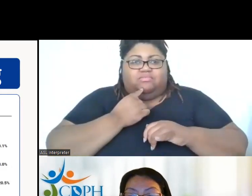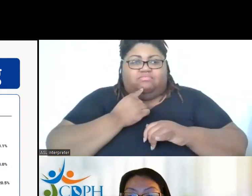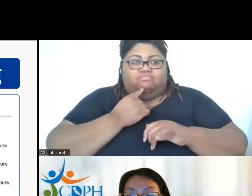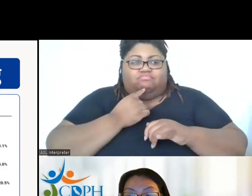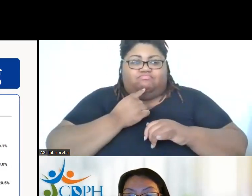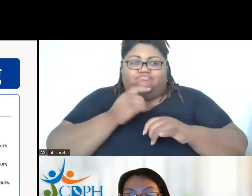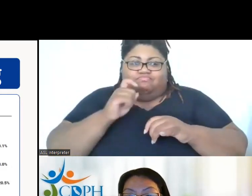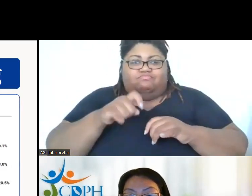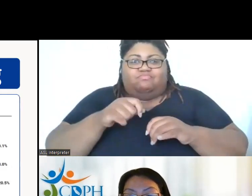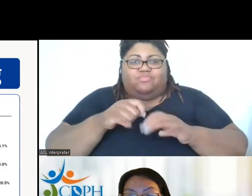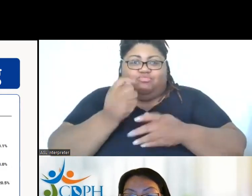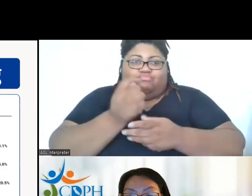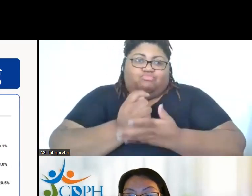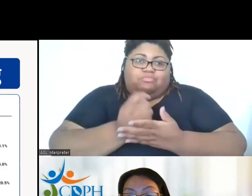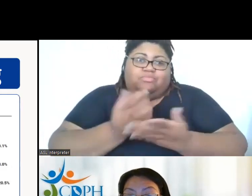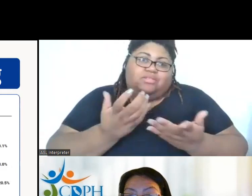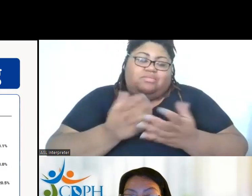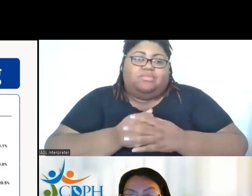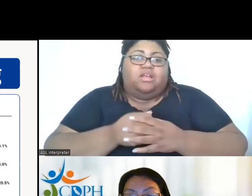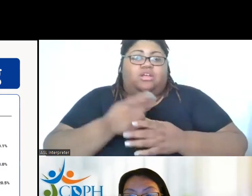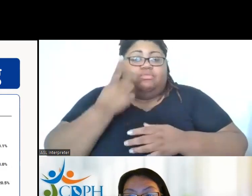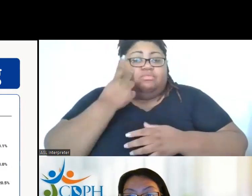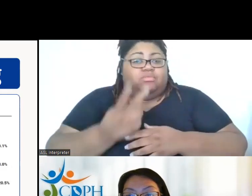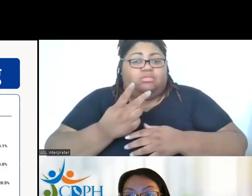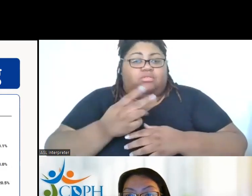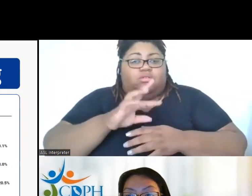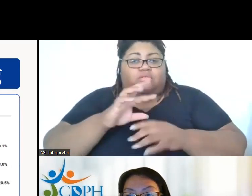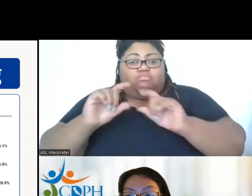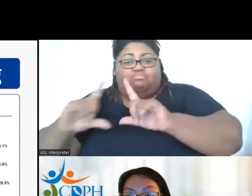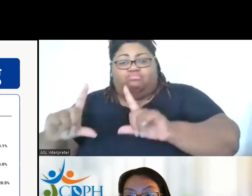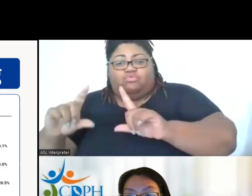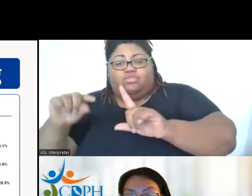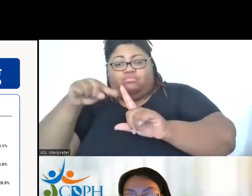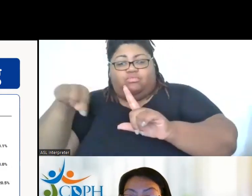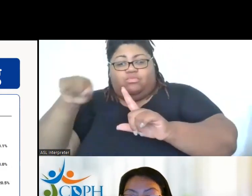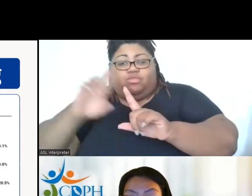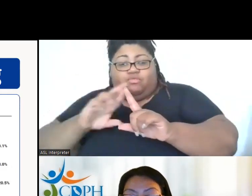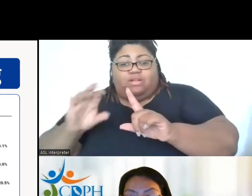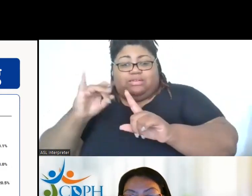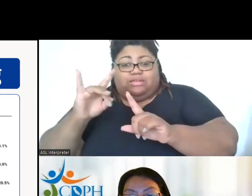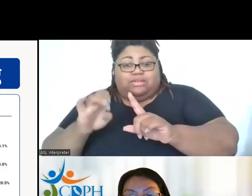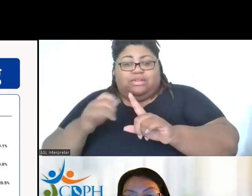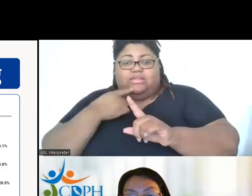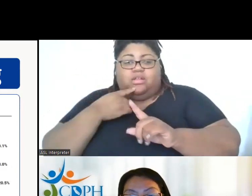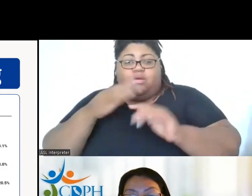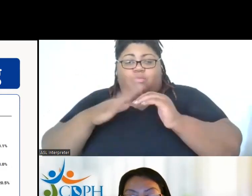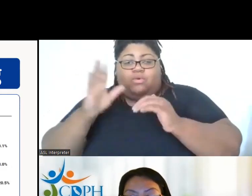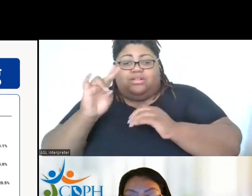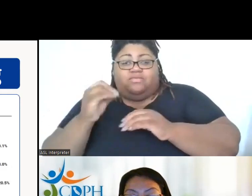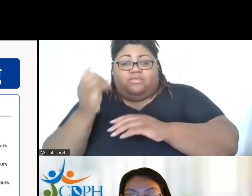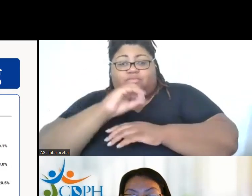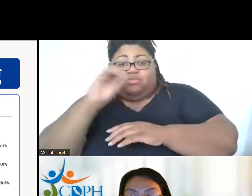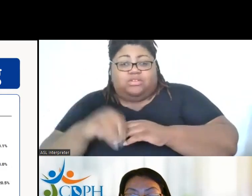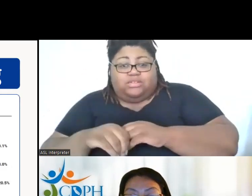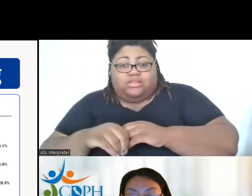treatment. And so you'll see on the right-hand side that more than 70% of the deaths in